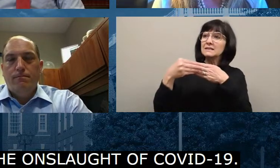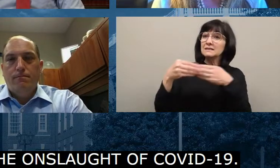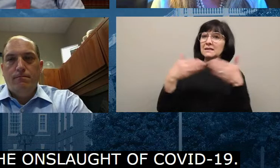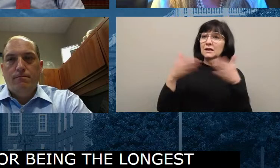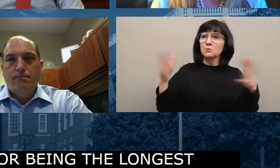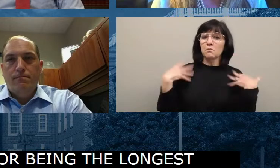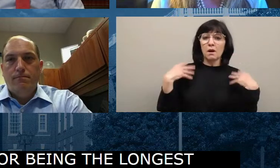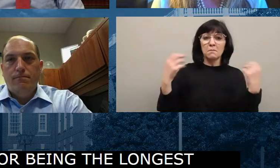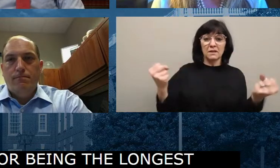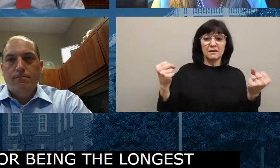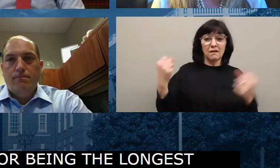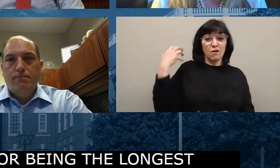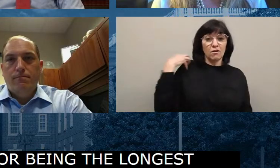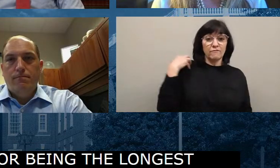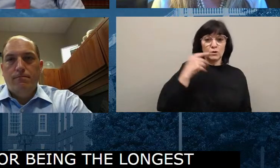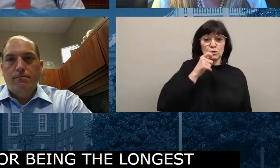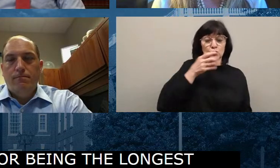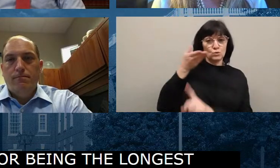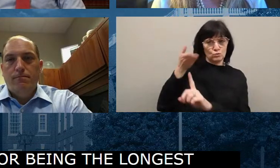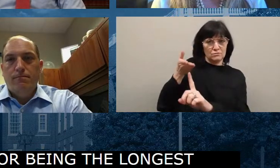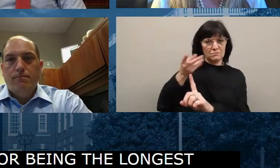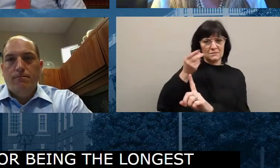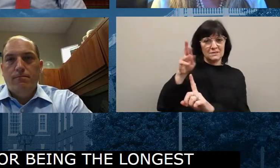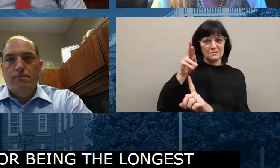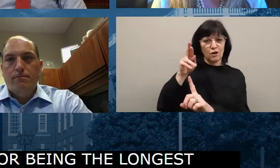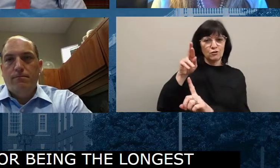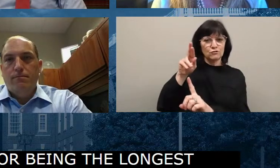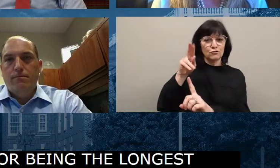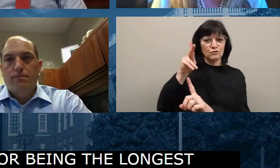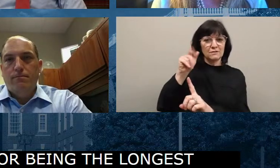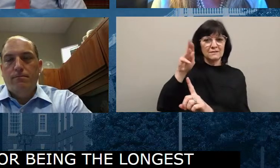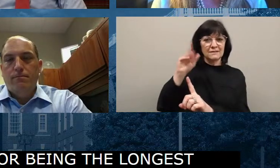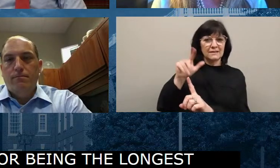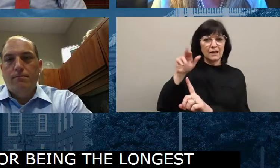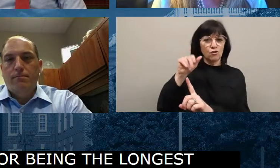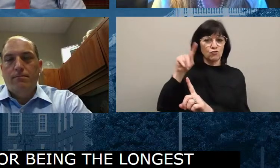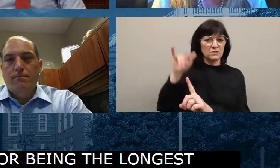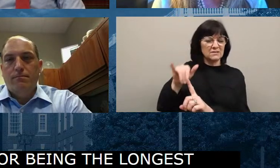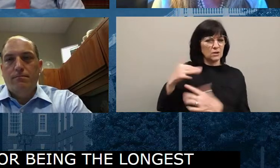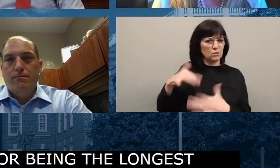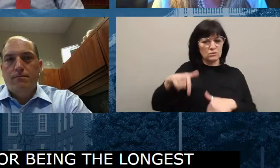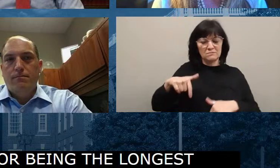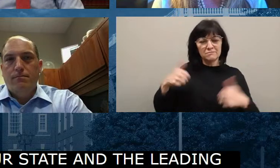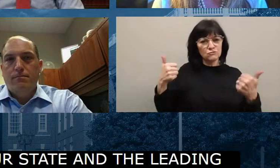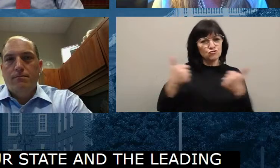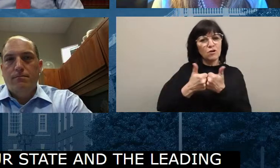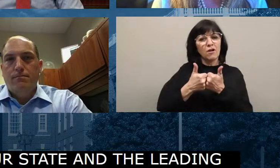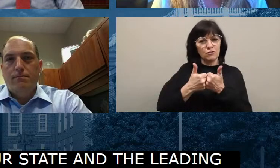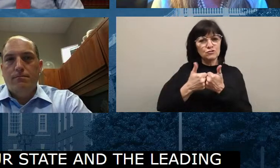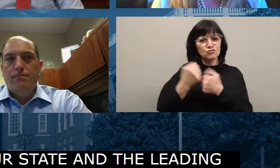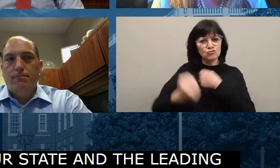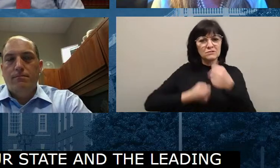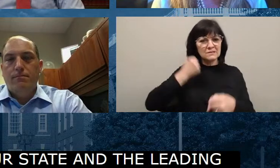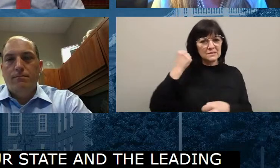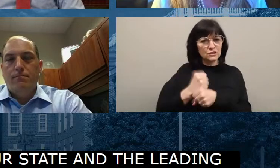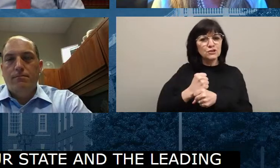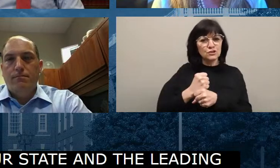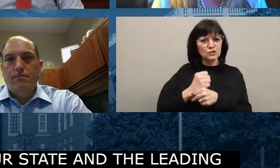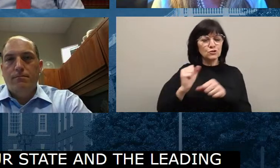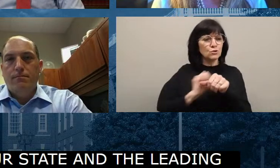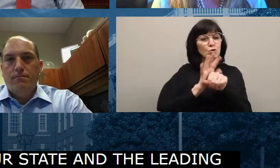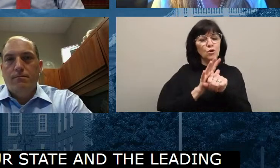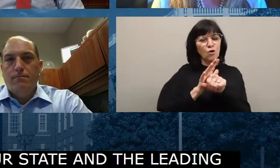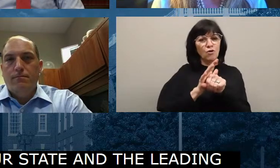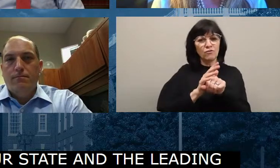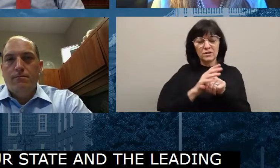our state for the past year during this very difficult and challenging time. And so we certainly appreciate the expertise that you